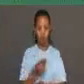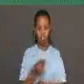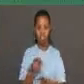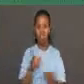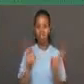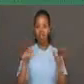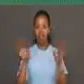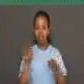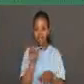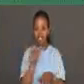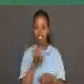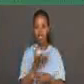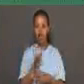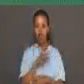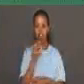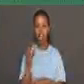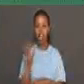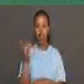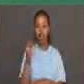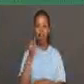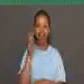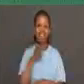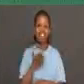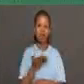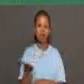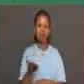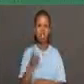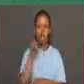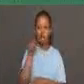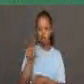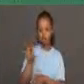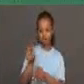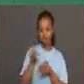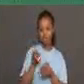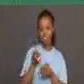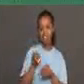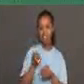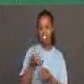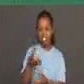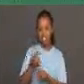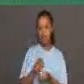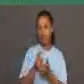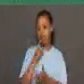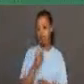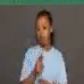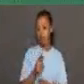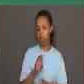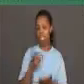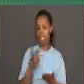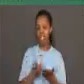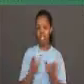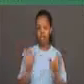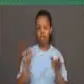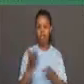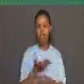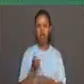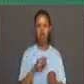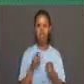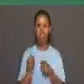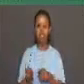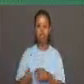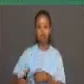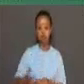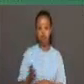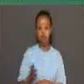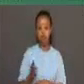and other pests are attracted to it. The pests attack the plant